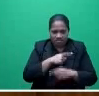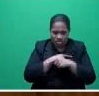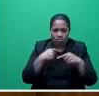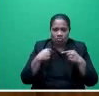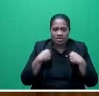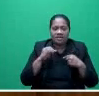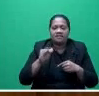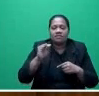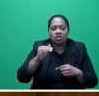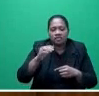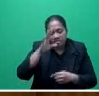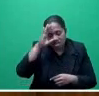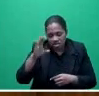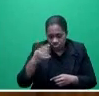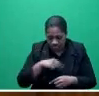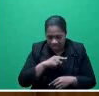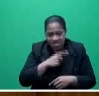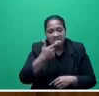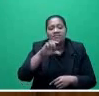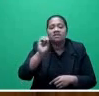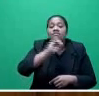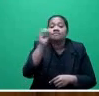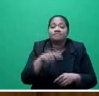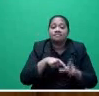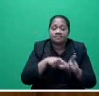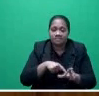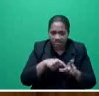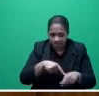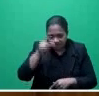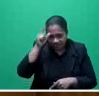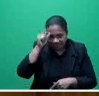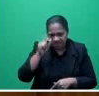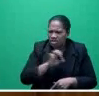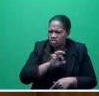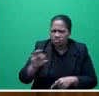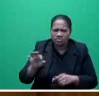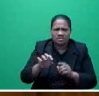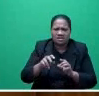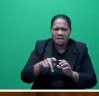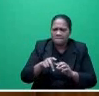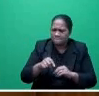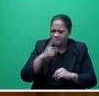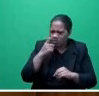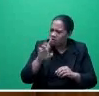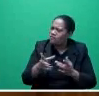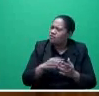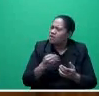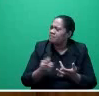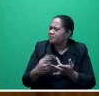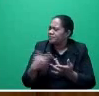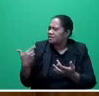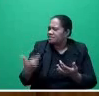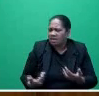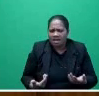70% young Fijian, are the future of the country, and not the vintage politicians from the other side.